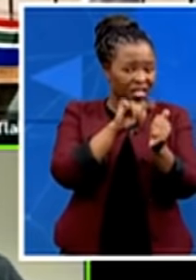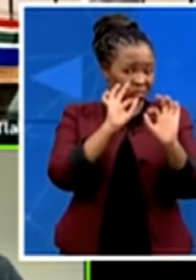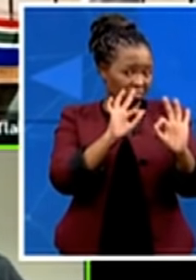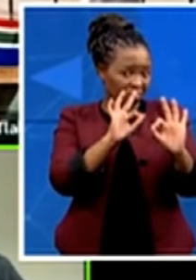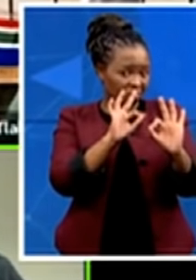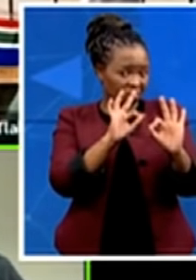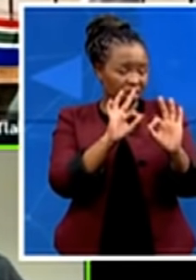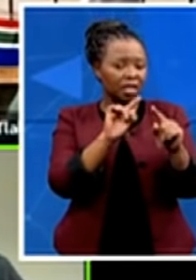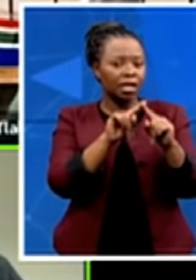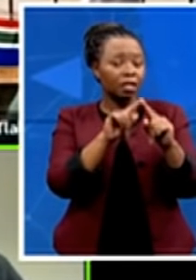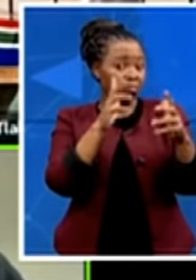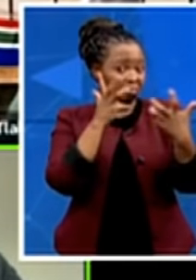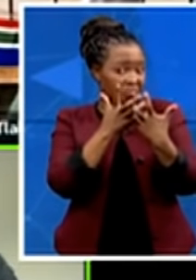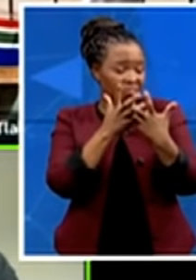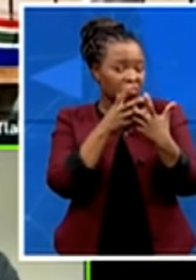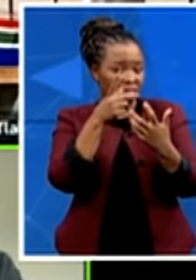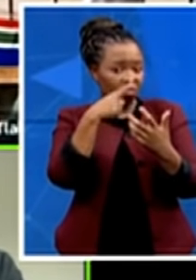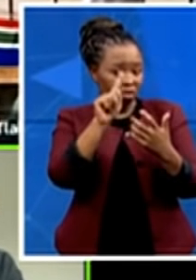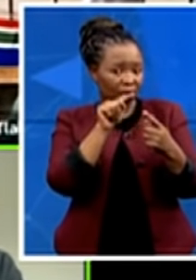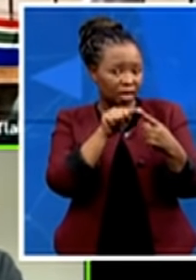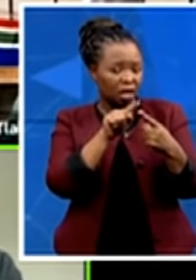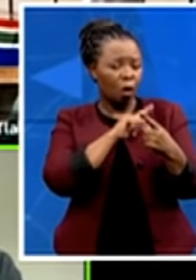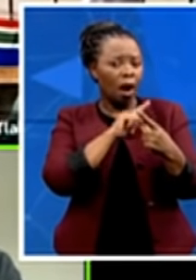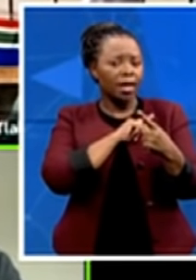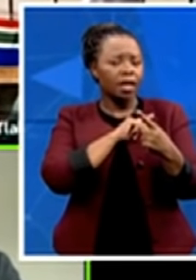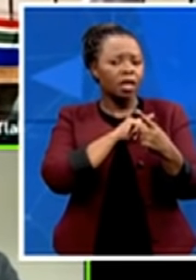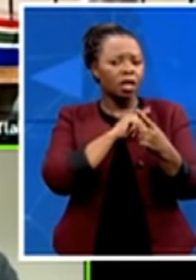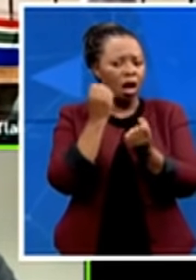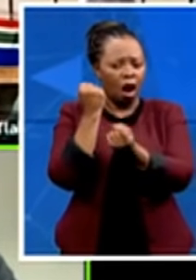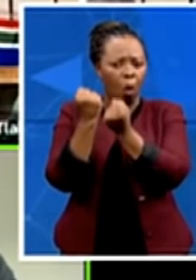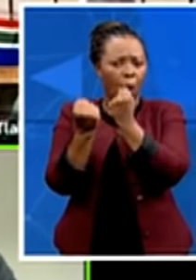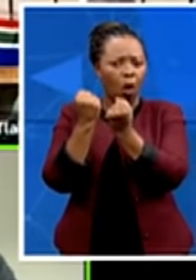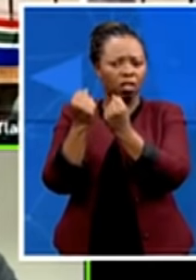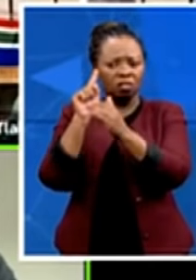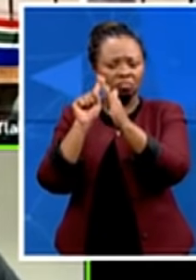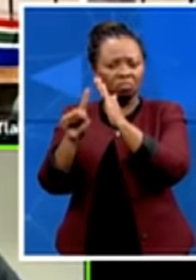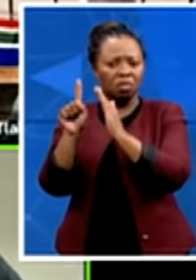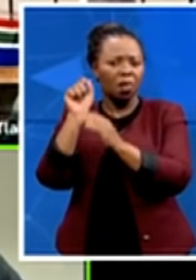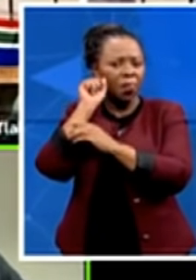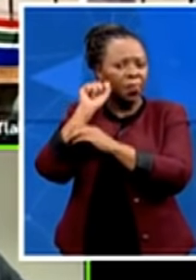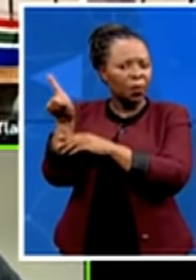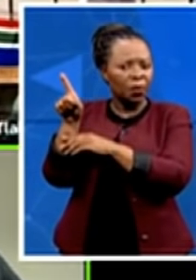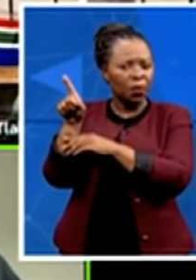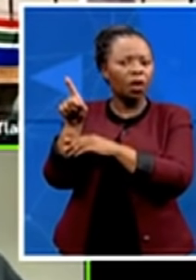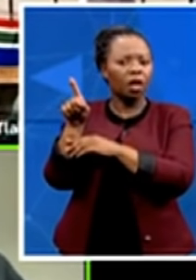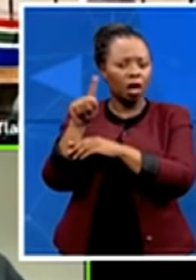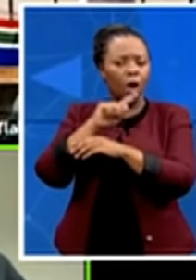crime of contempt of court under the circumstances of my dispute with the Commission of Inquiry.